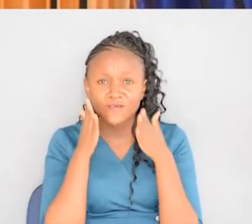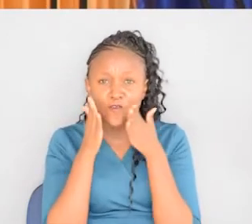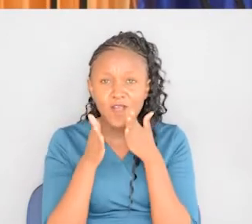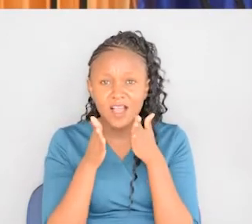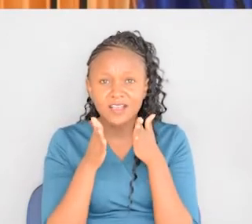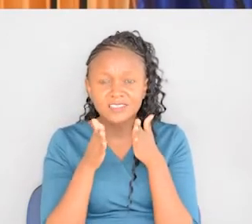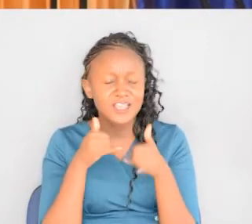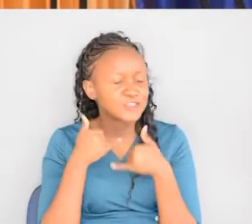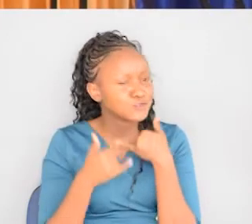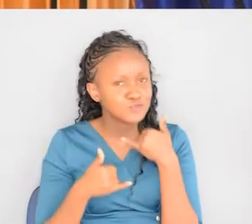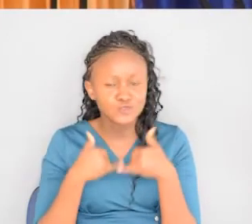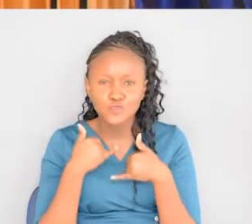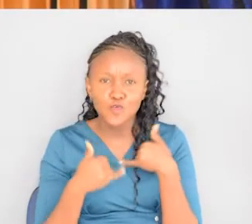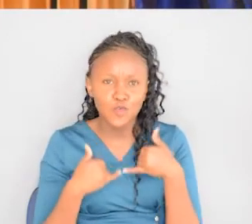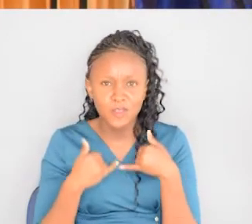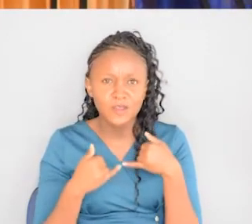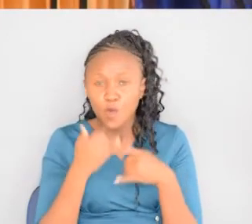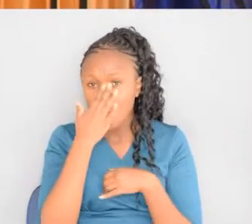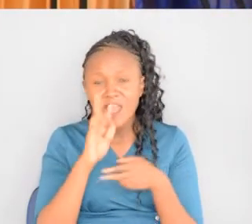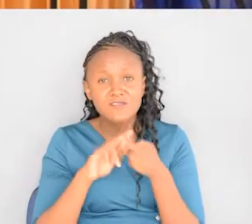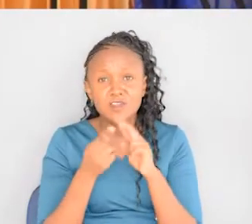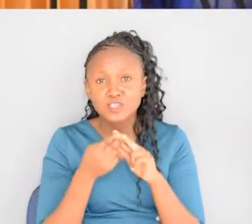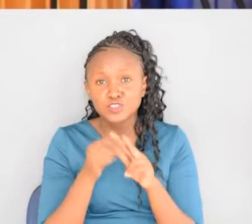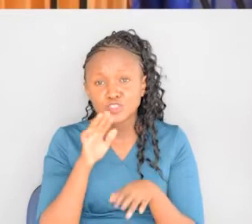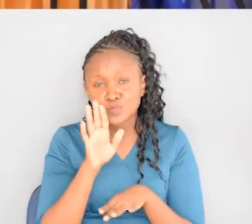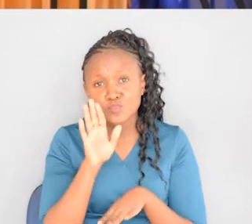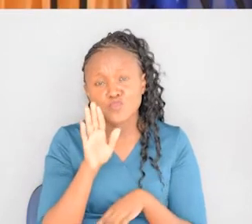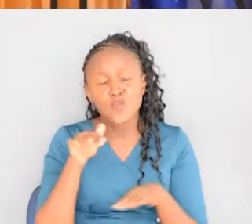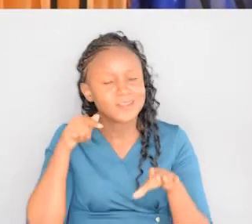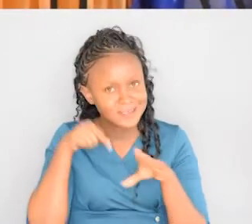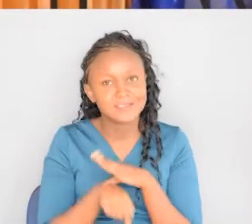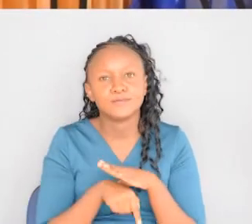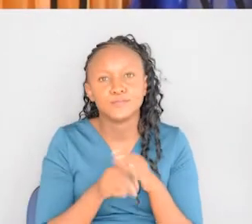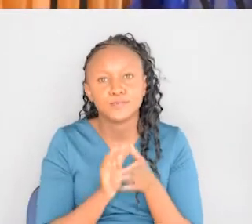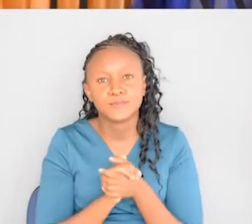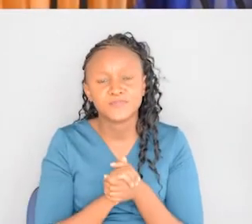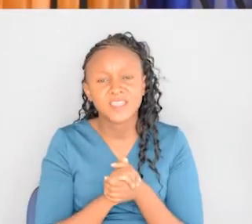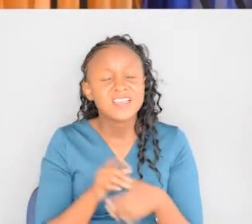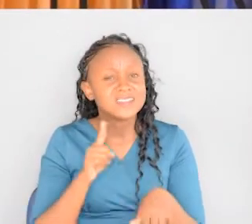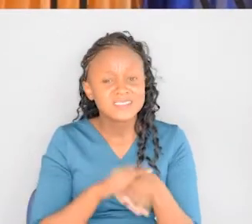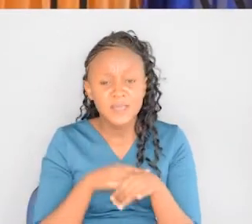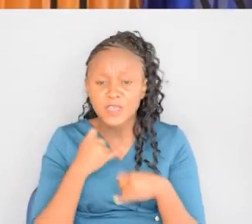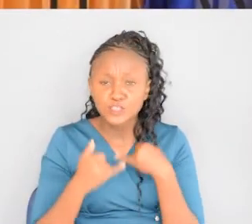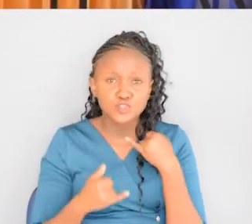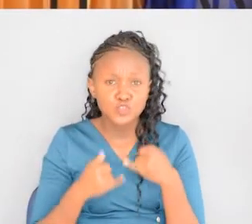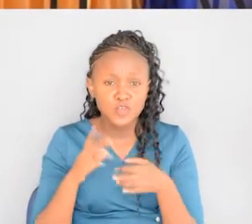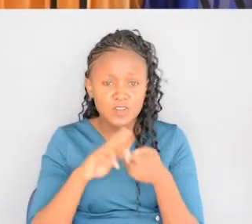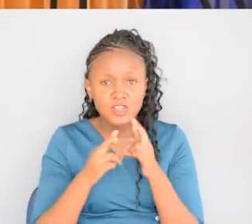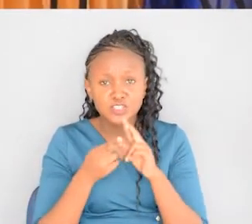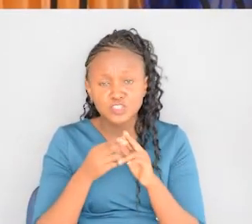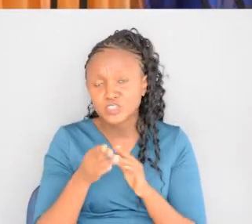your relationship is intimate. And therefore, when we enjoy our relationship with our Father, and